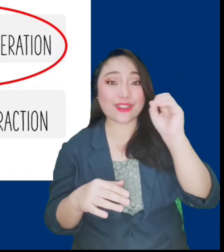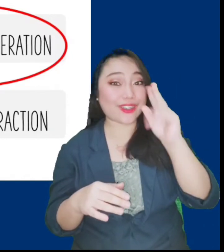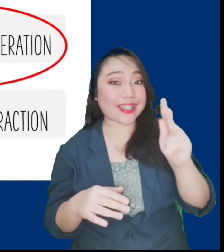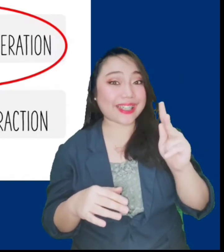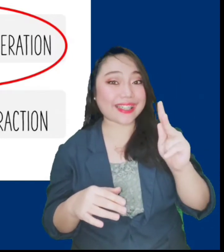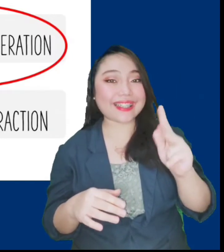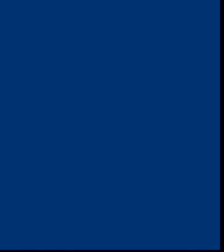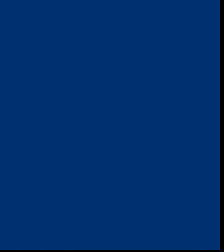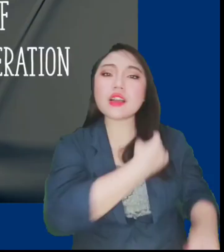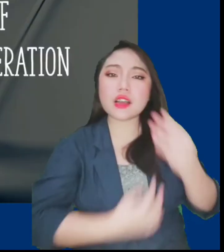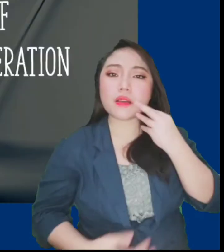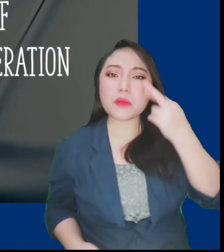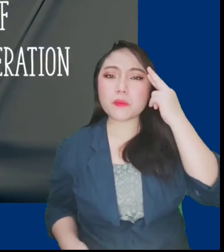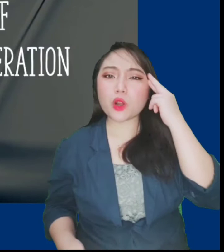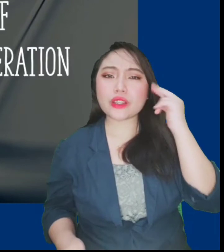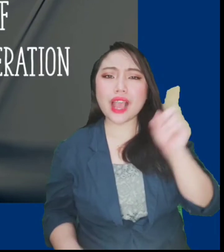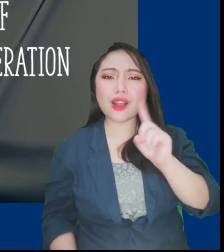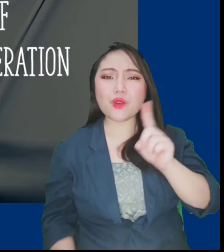acceleration.